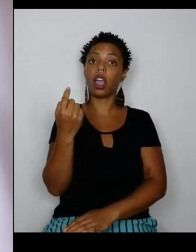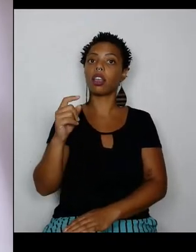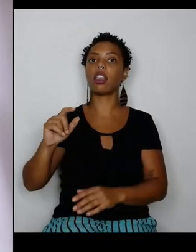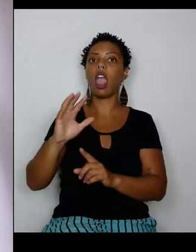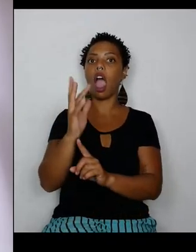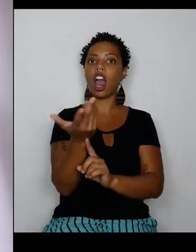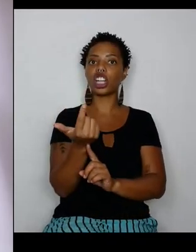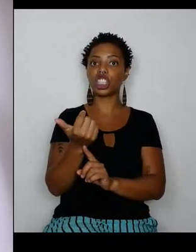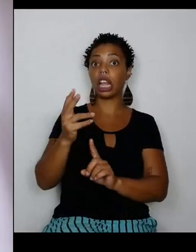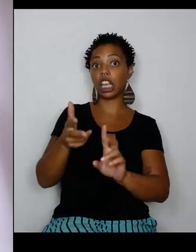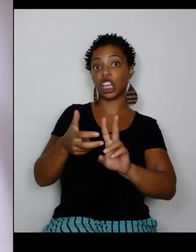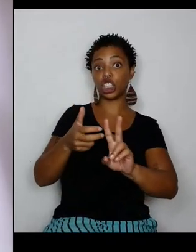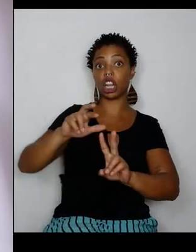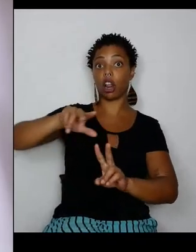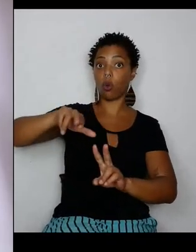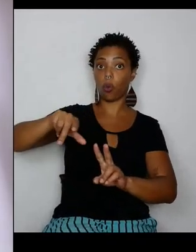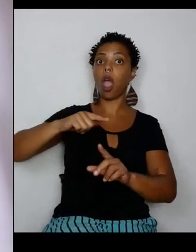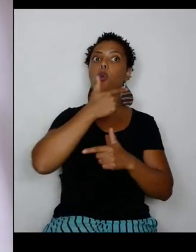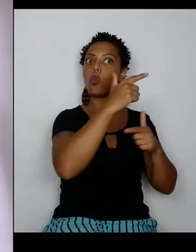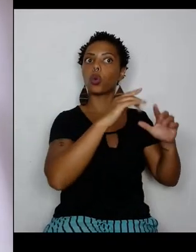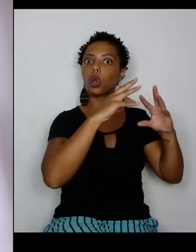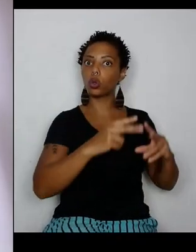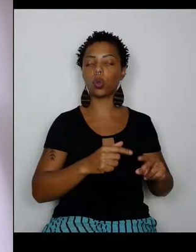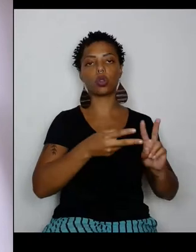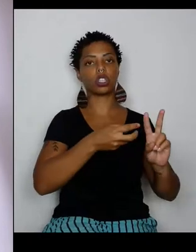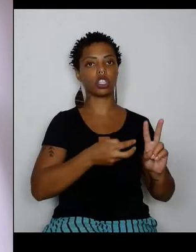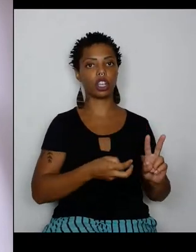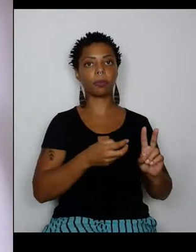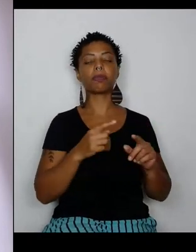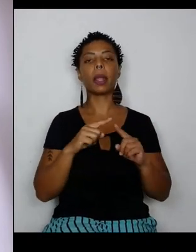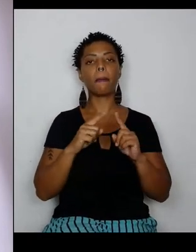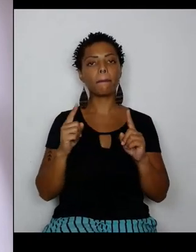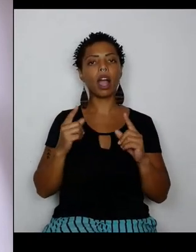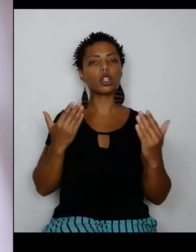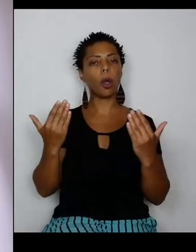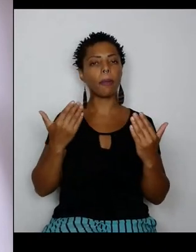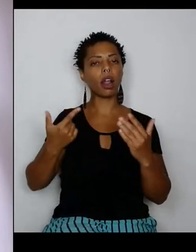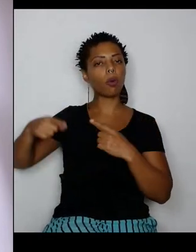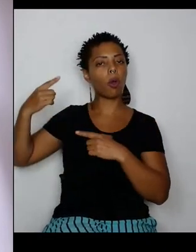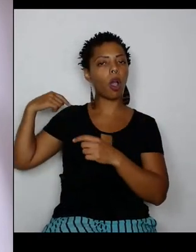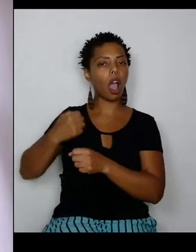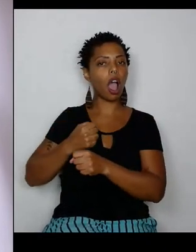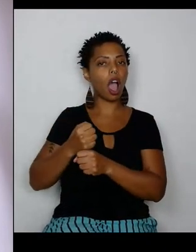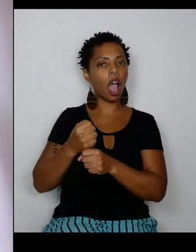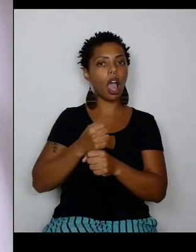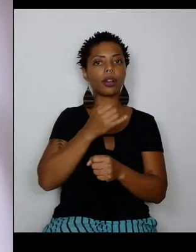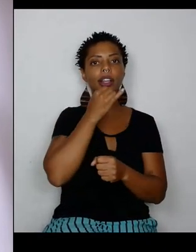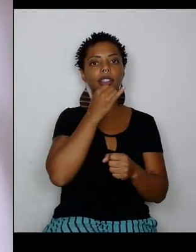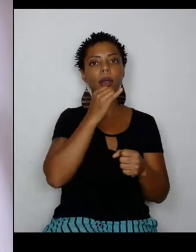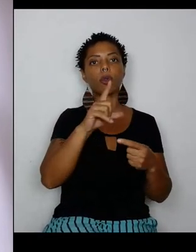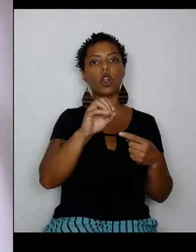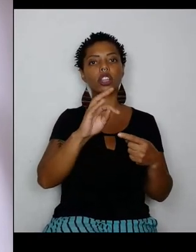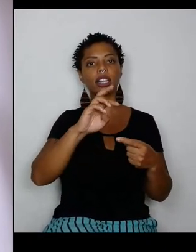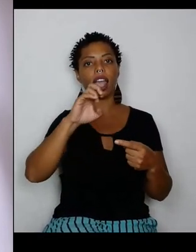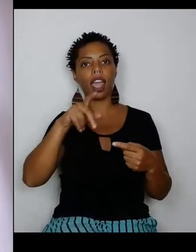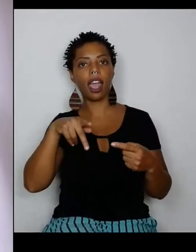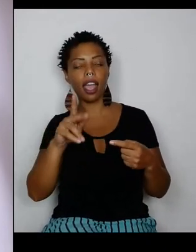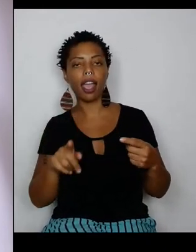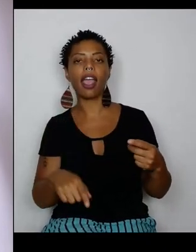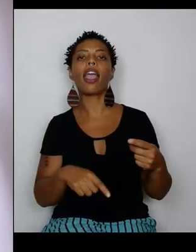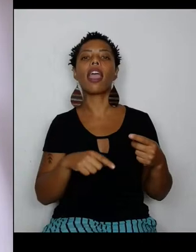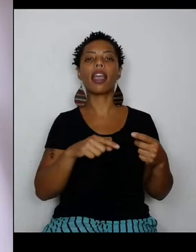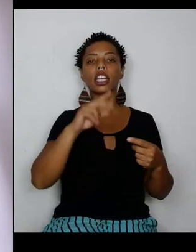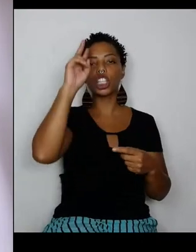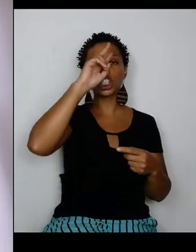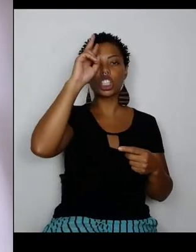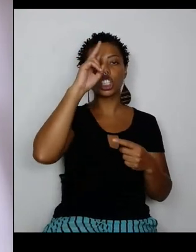only exhibit of a non-indigenous artist within this cycle the other discussions that we held in the